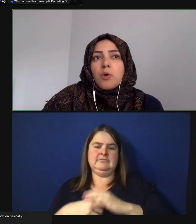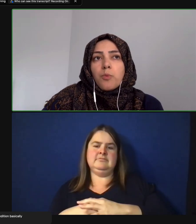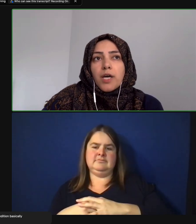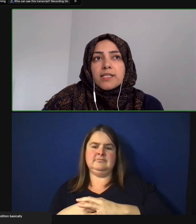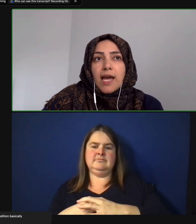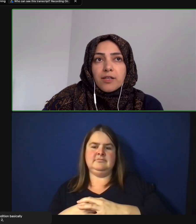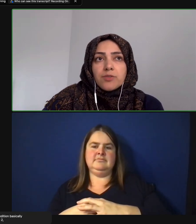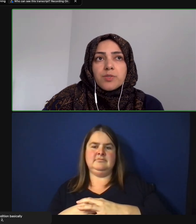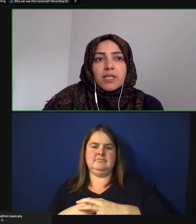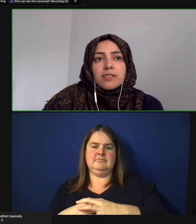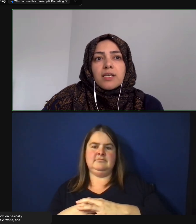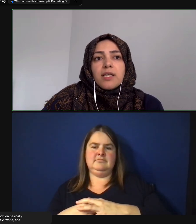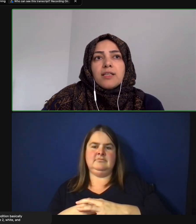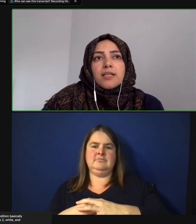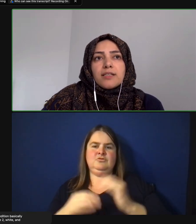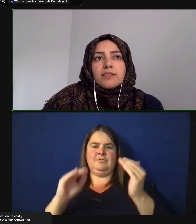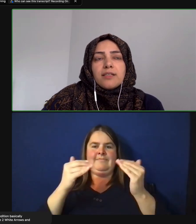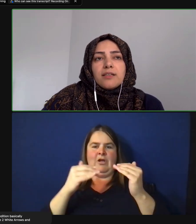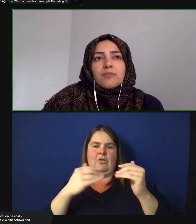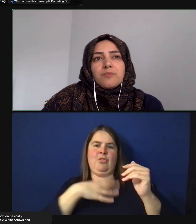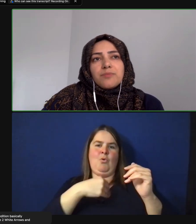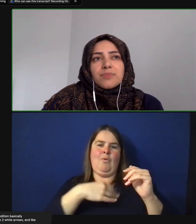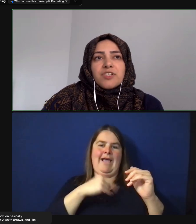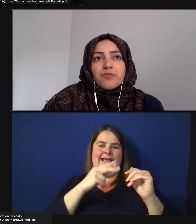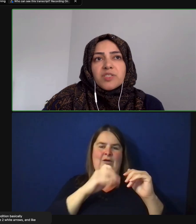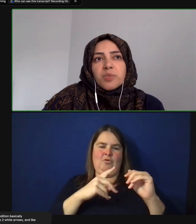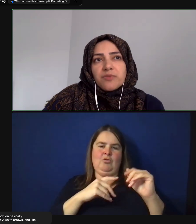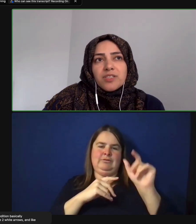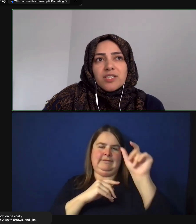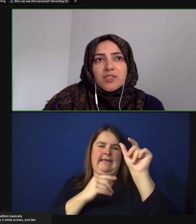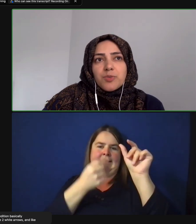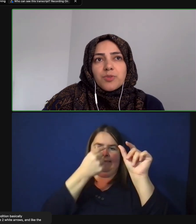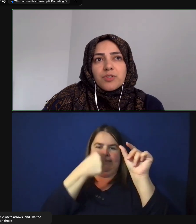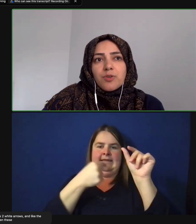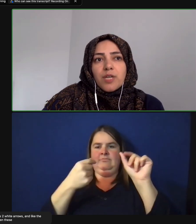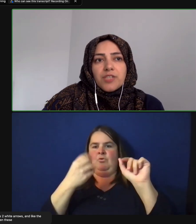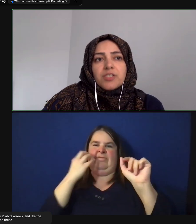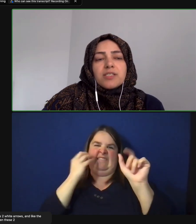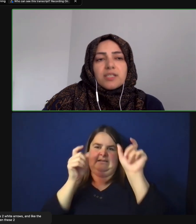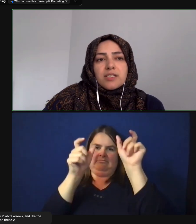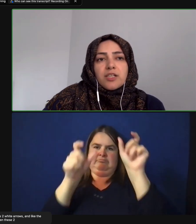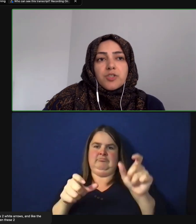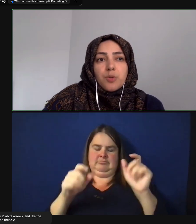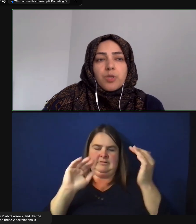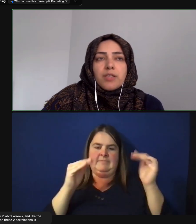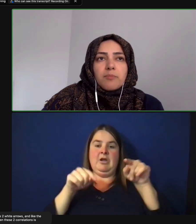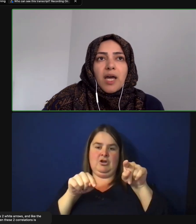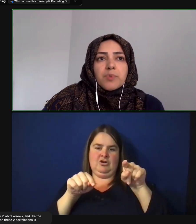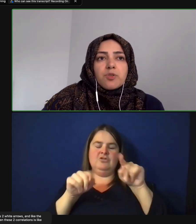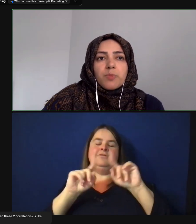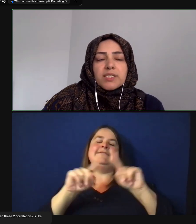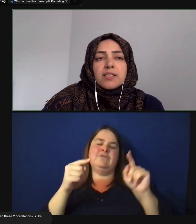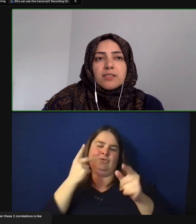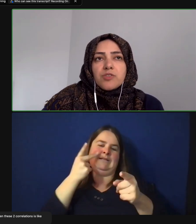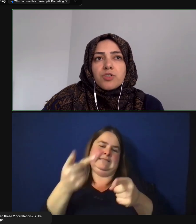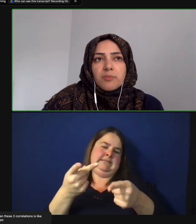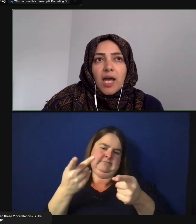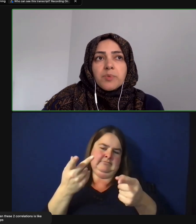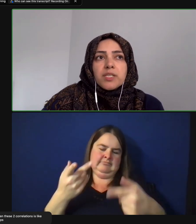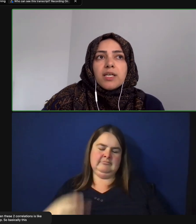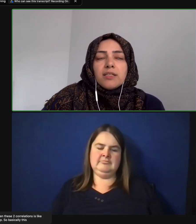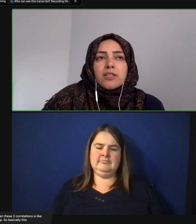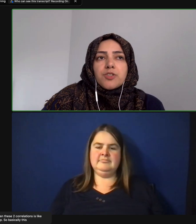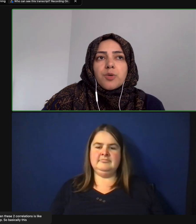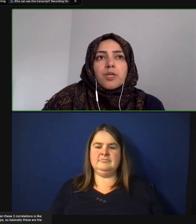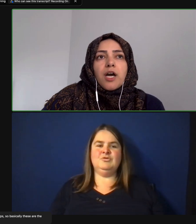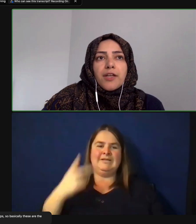two white arrows, and like the difference between these two correlations is like shown on the maps. So basically these are the